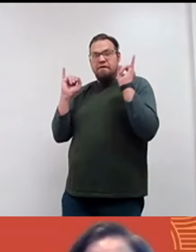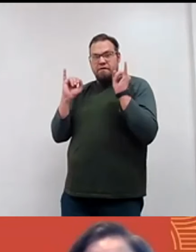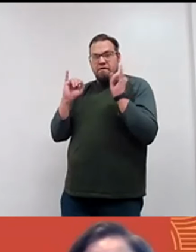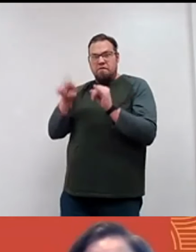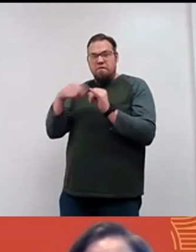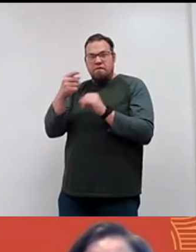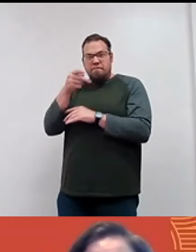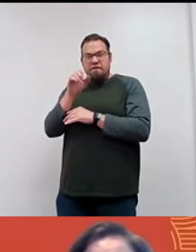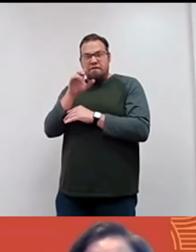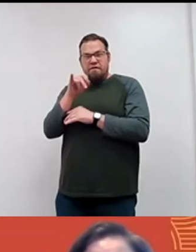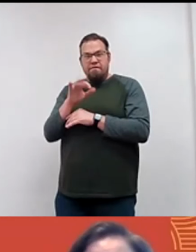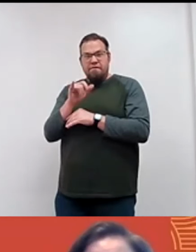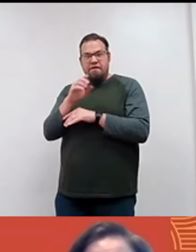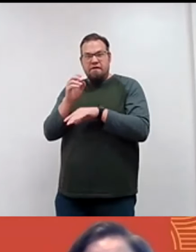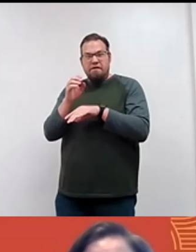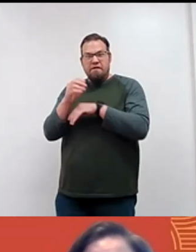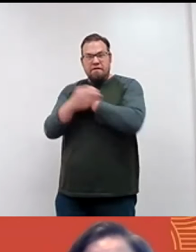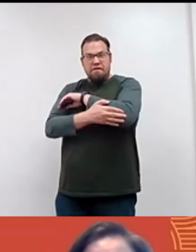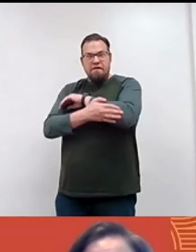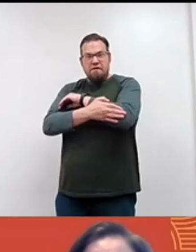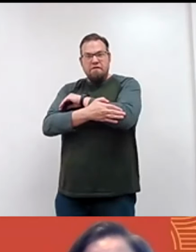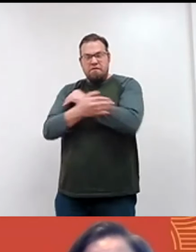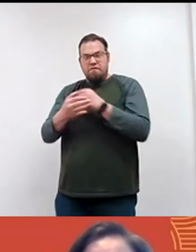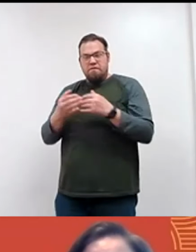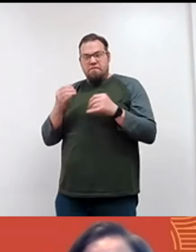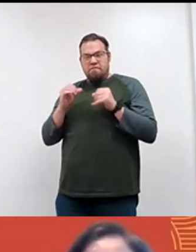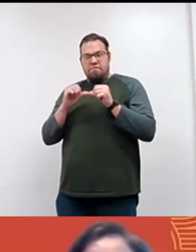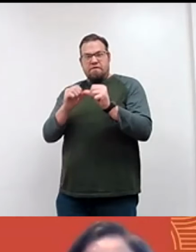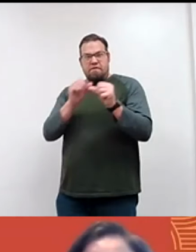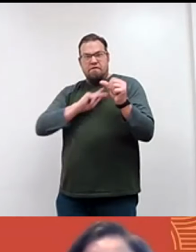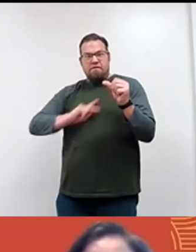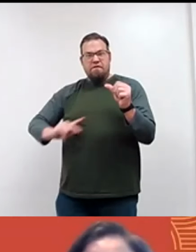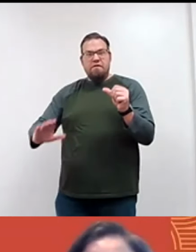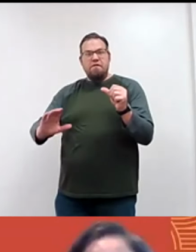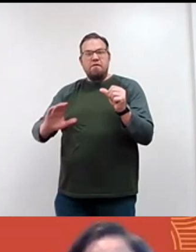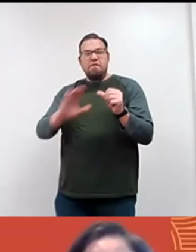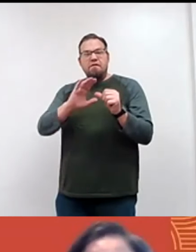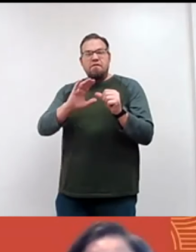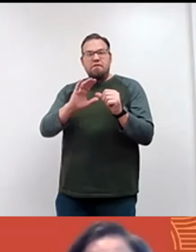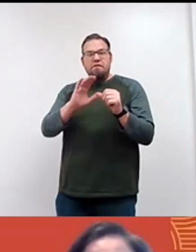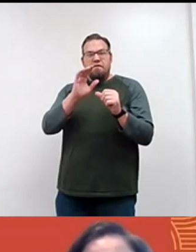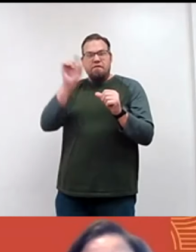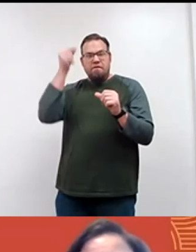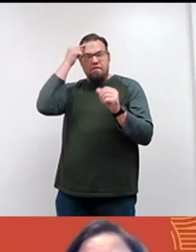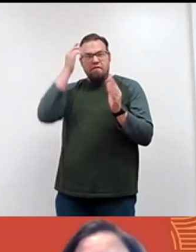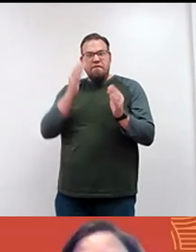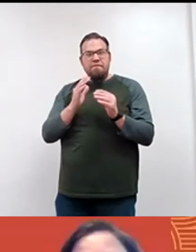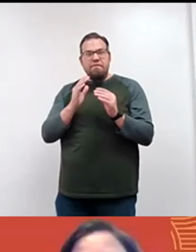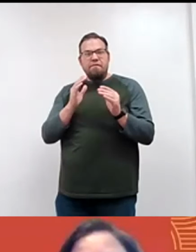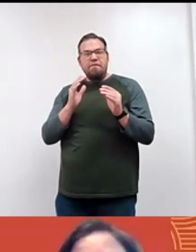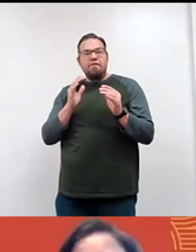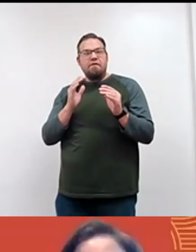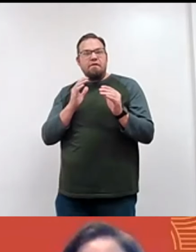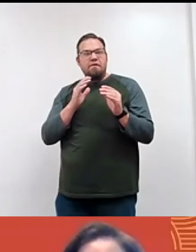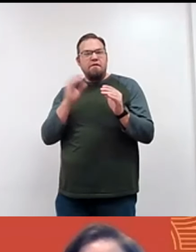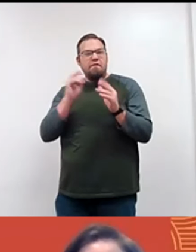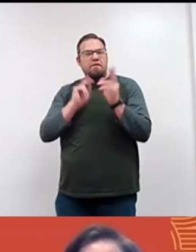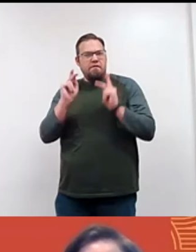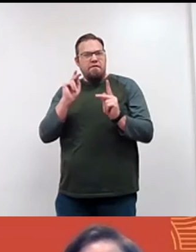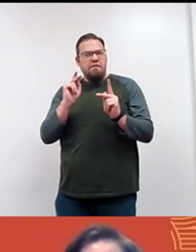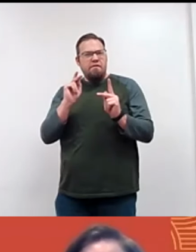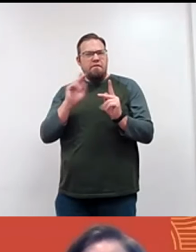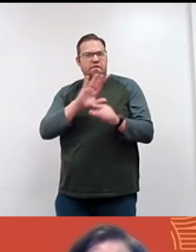Pacific nation to retain its monarchical government, which is like really a phenomenon. And people, just